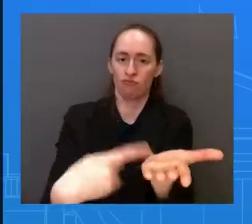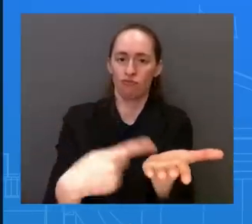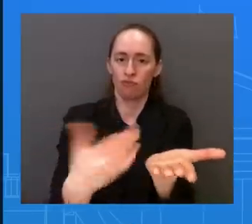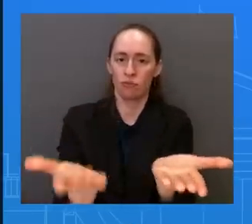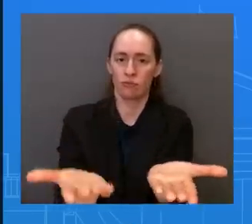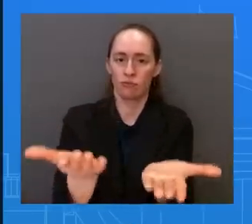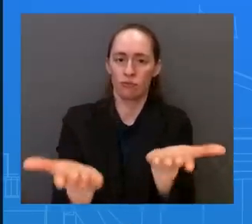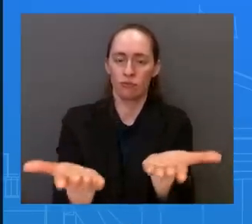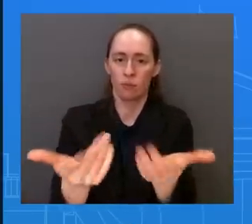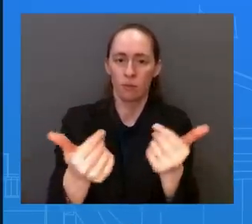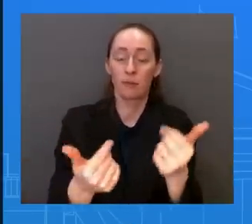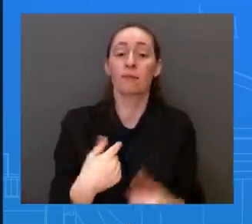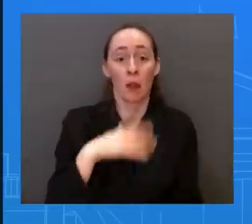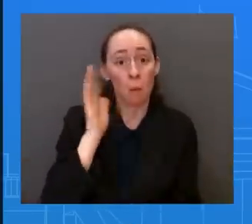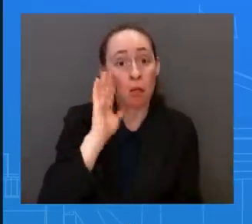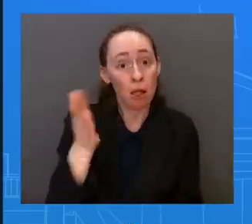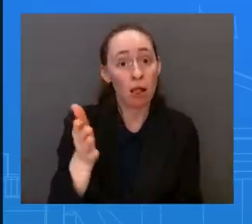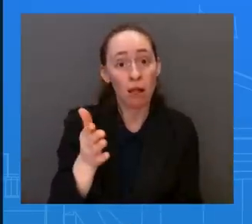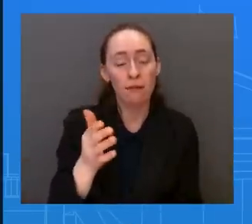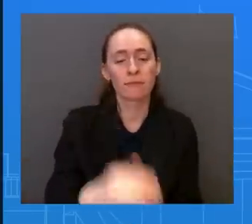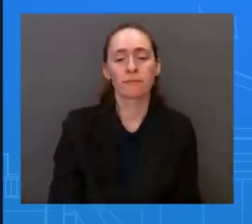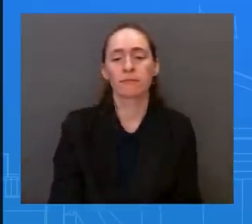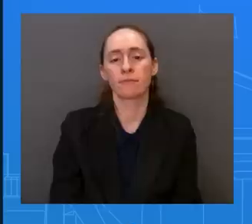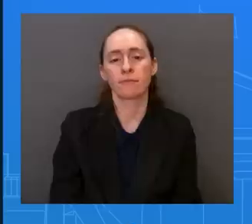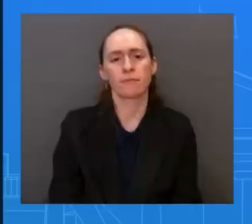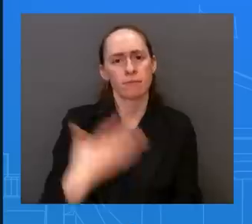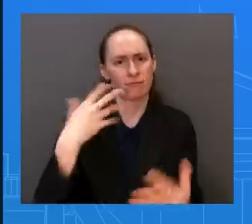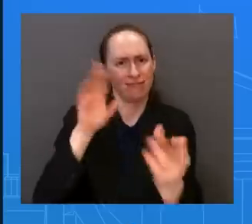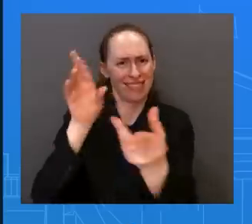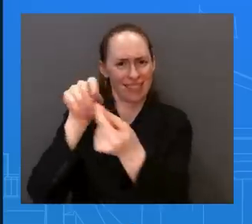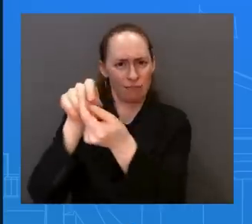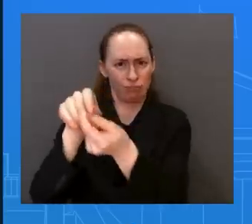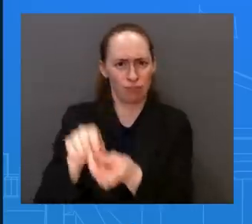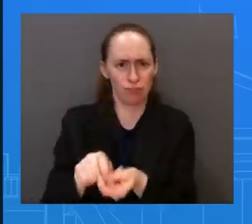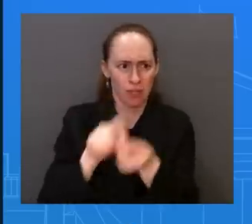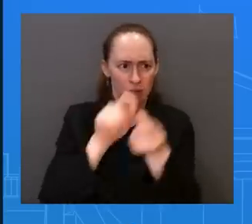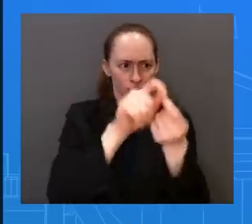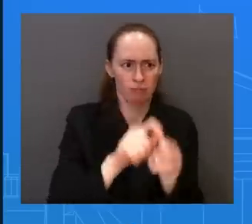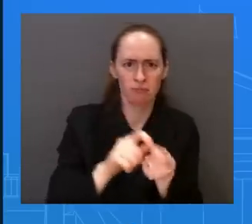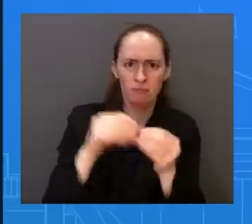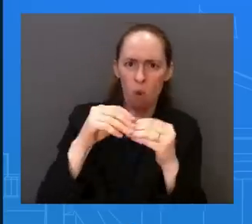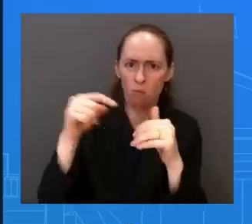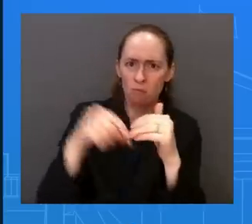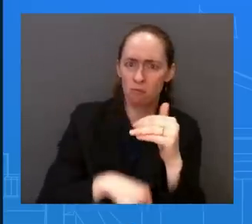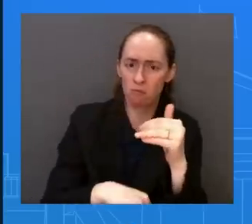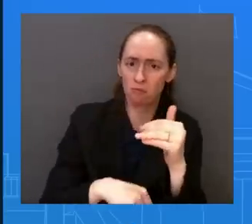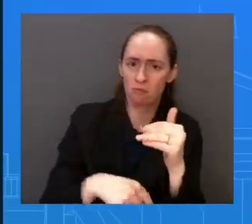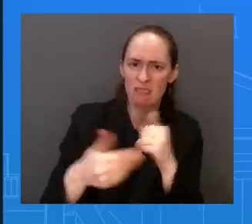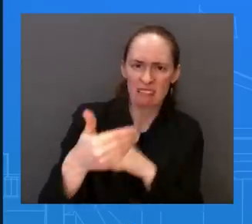here in the next month. And our hope and expectation is that the House Republicans will do the same. Thanks. All right.